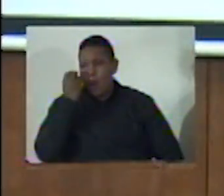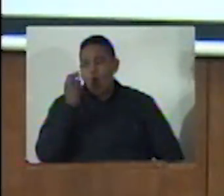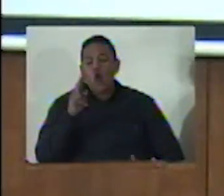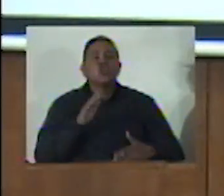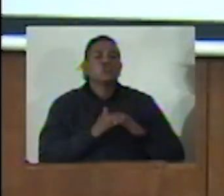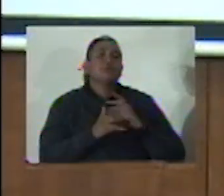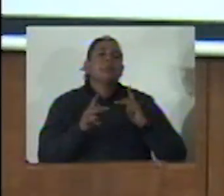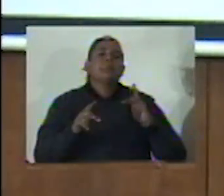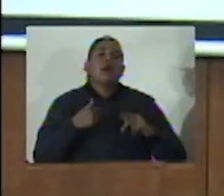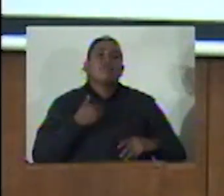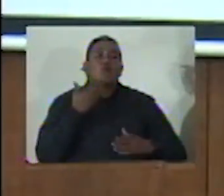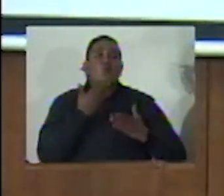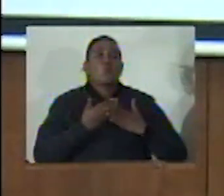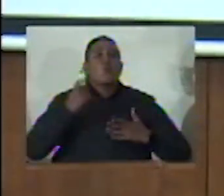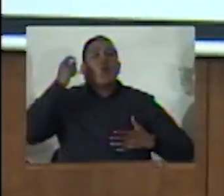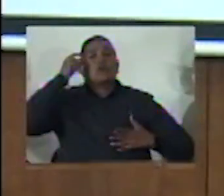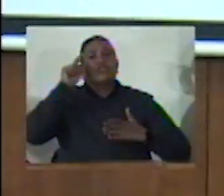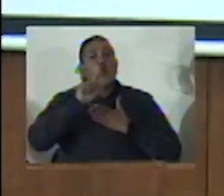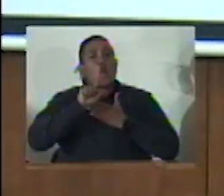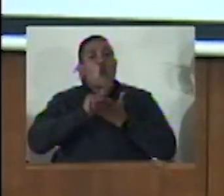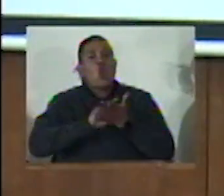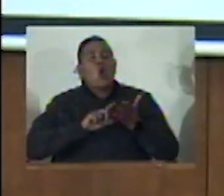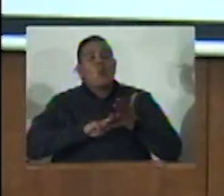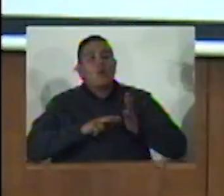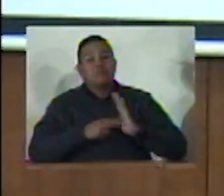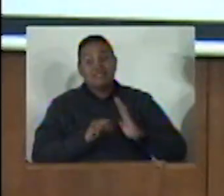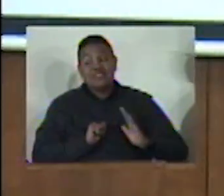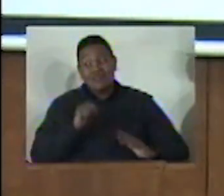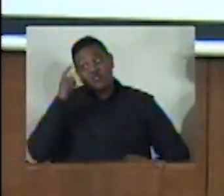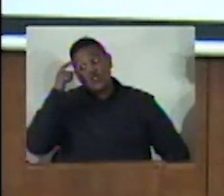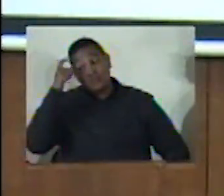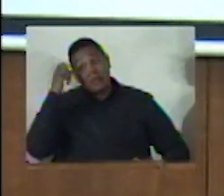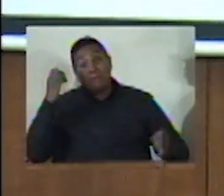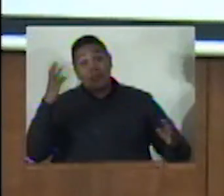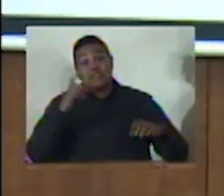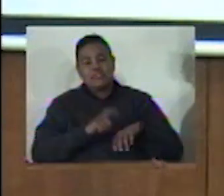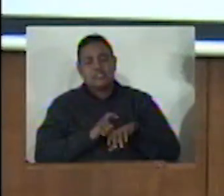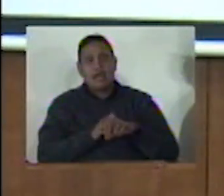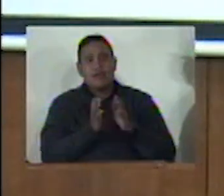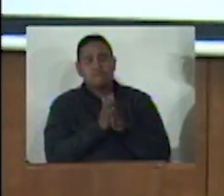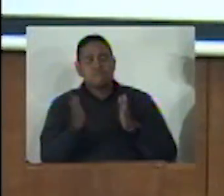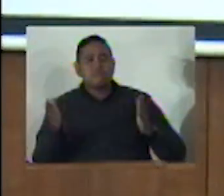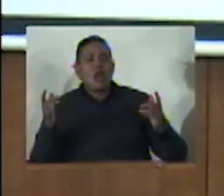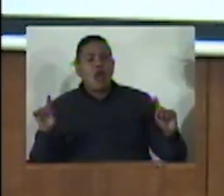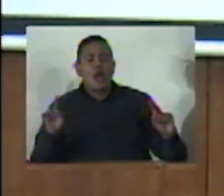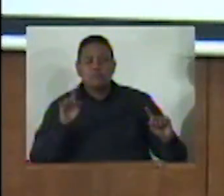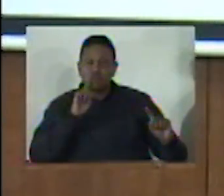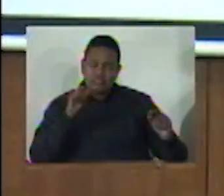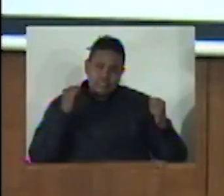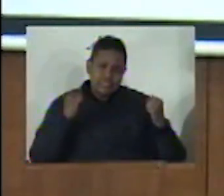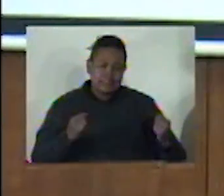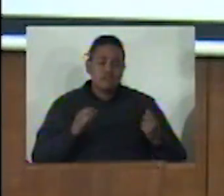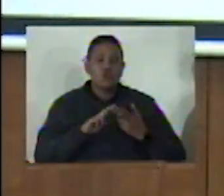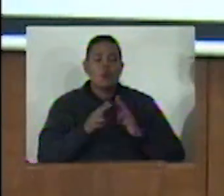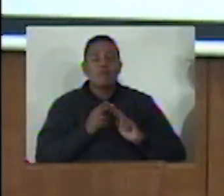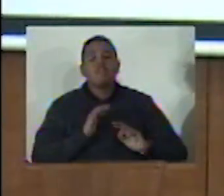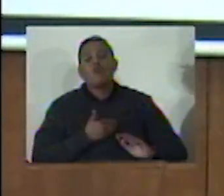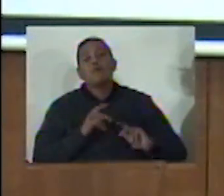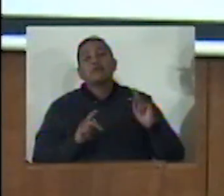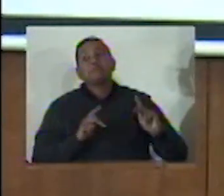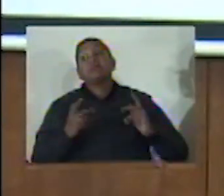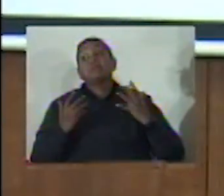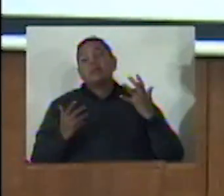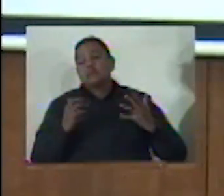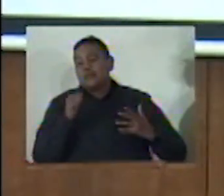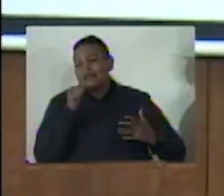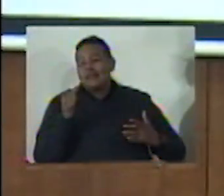a good understanding of what the law is. Because I suspect that in many cases, a significant number of our people may